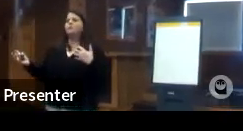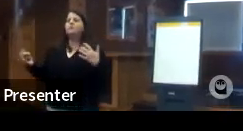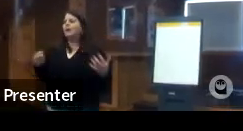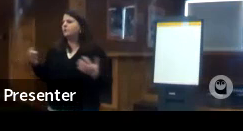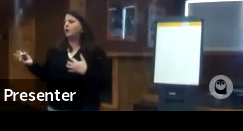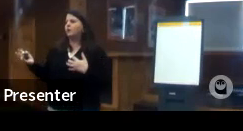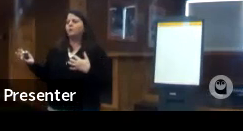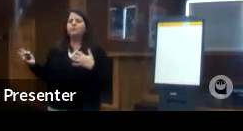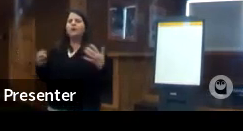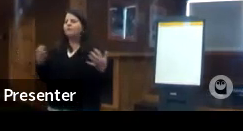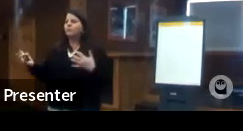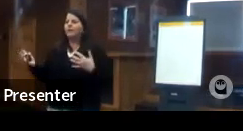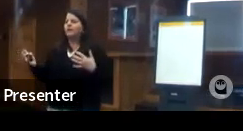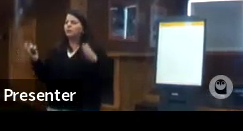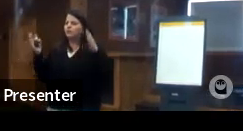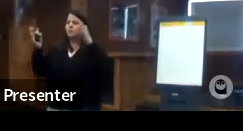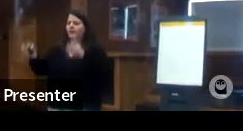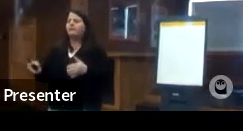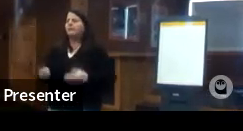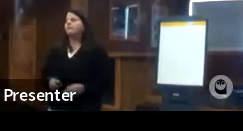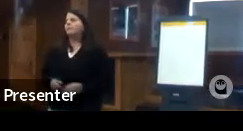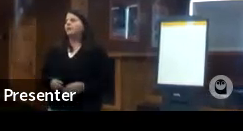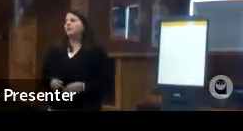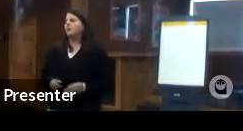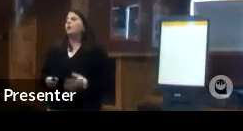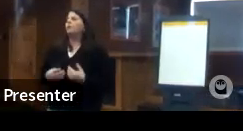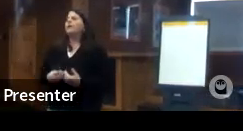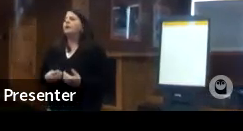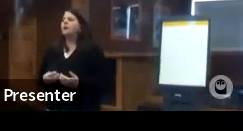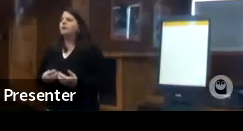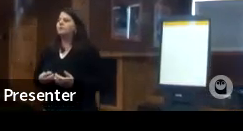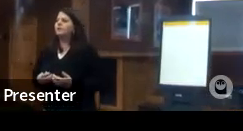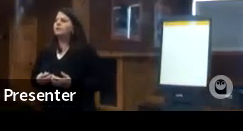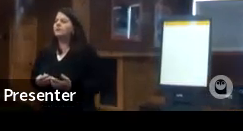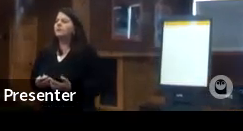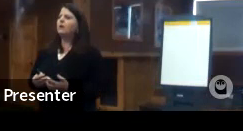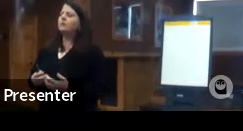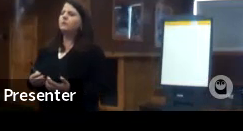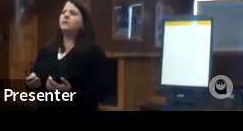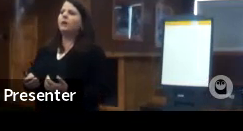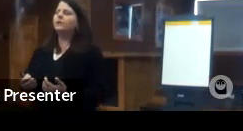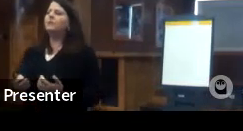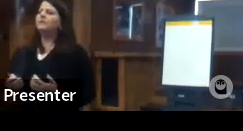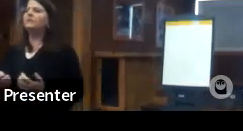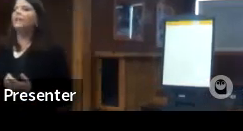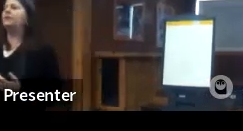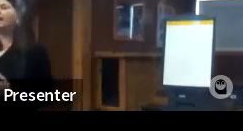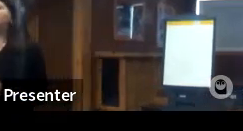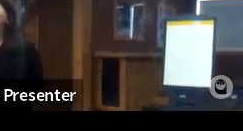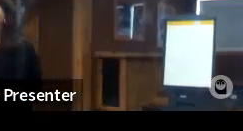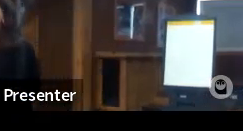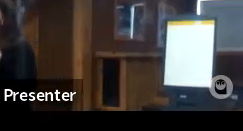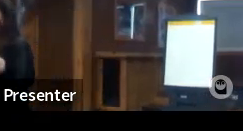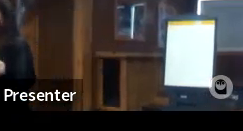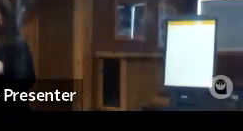to argue. You don't have to argue. You don't have to win it. You're just providing the information. We cannot argue things in our closing arguments if